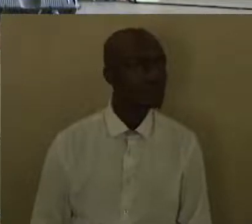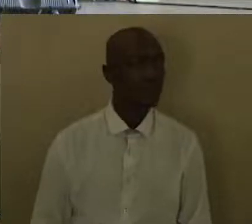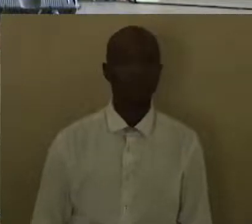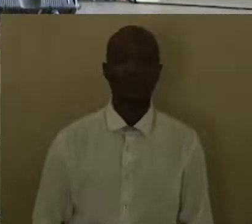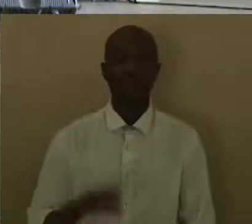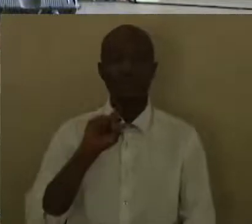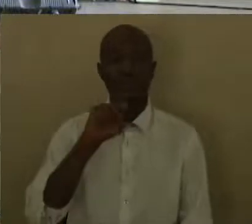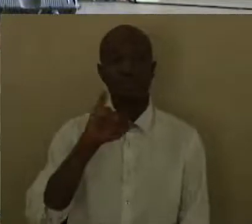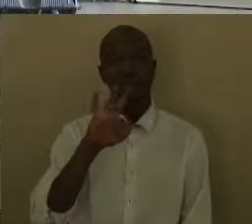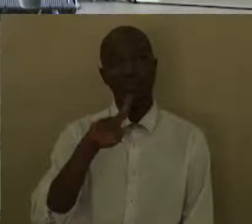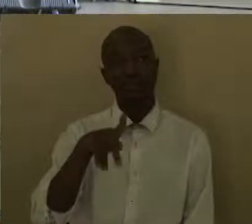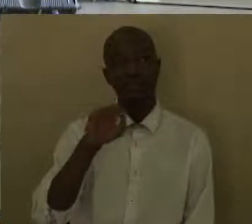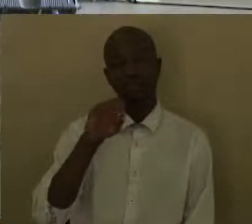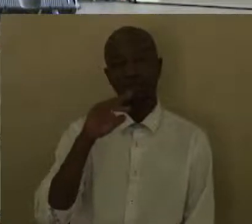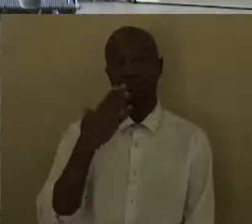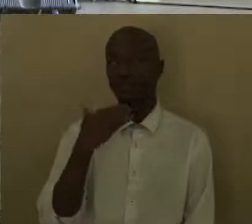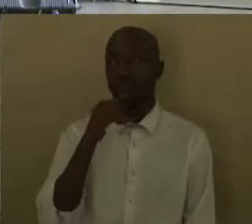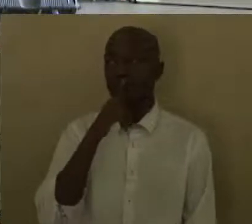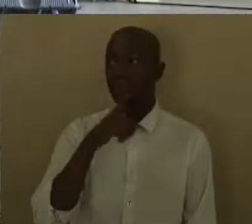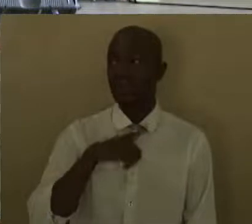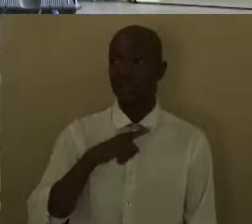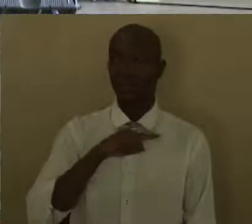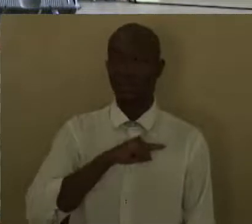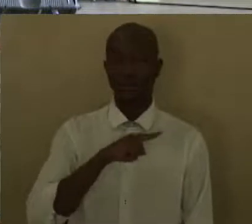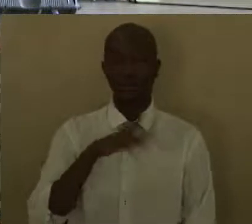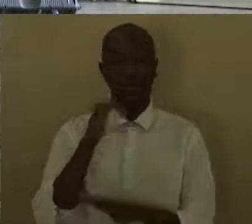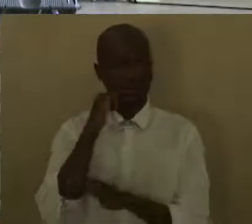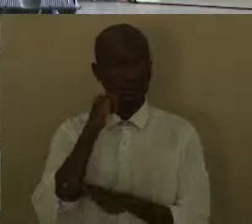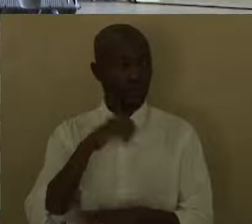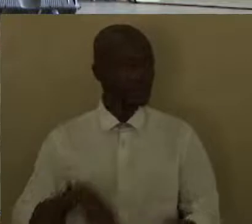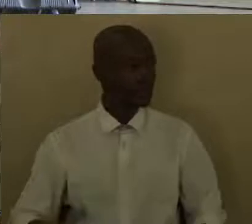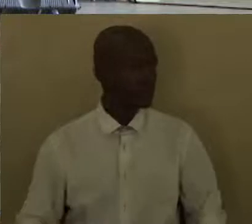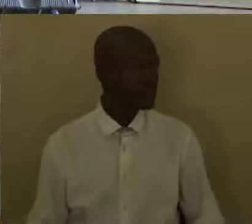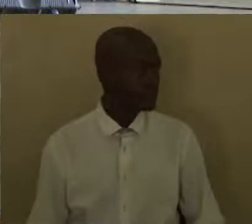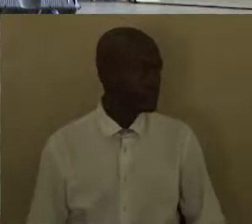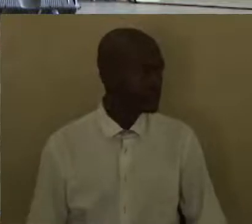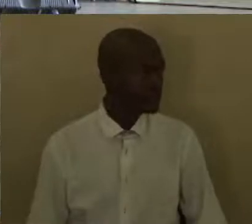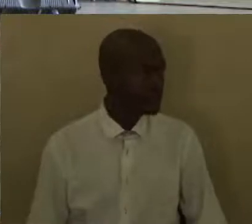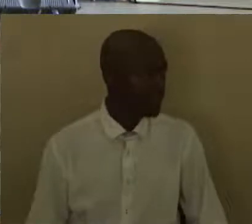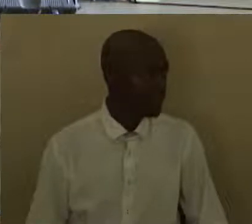Sipo, can you just tell us the apologies?